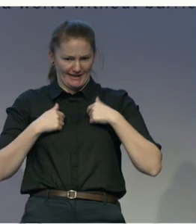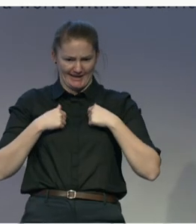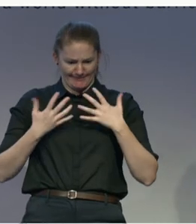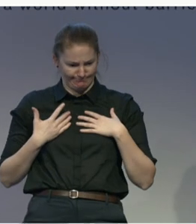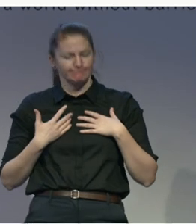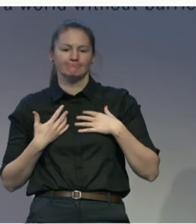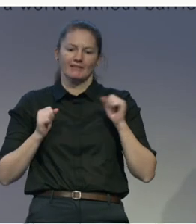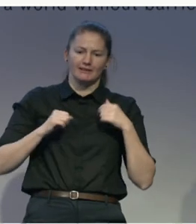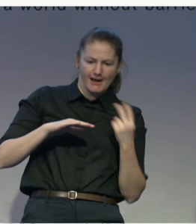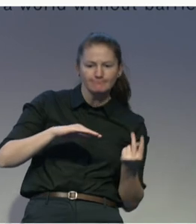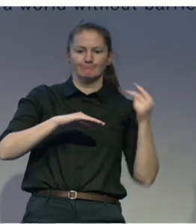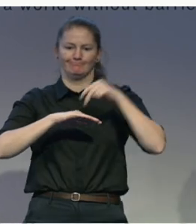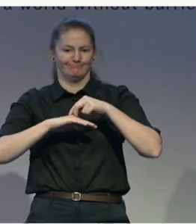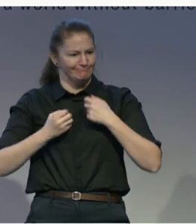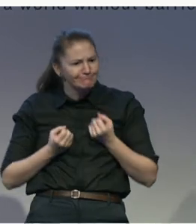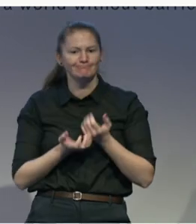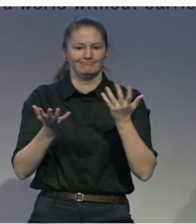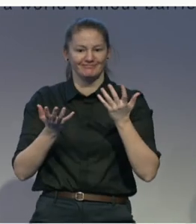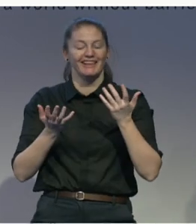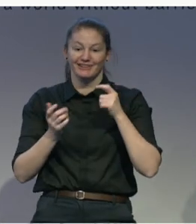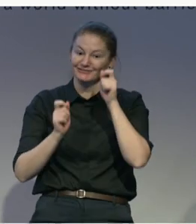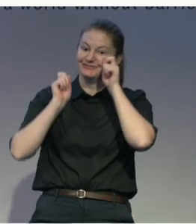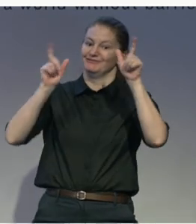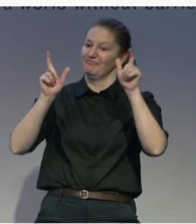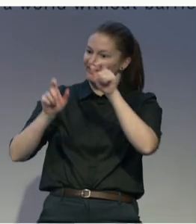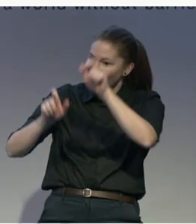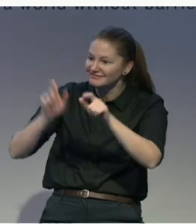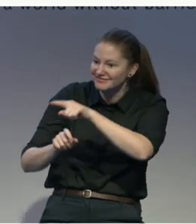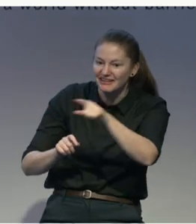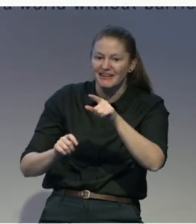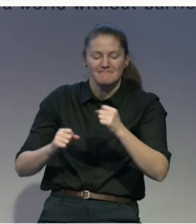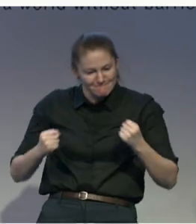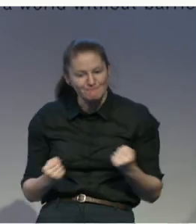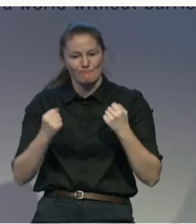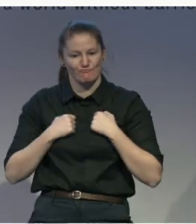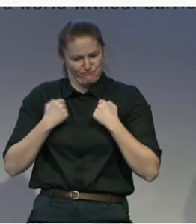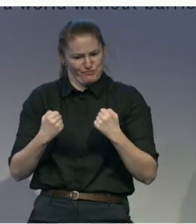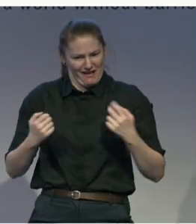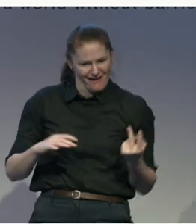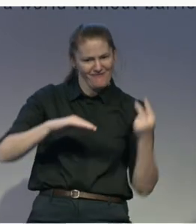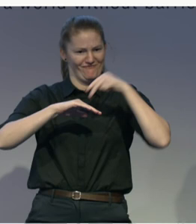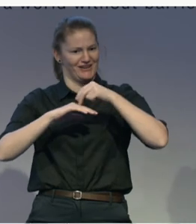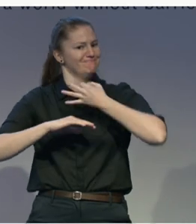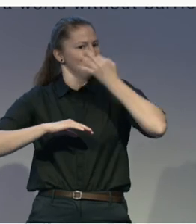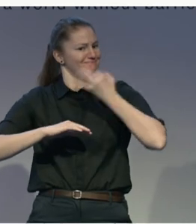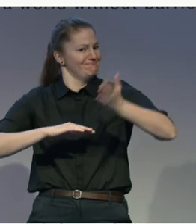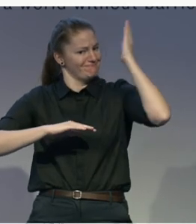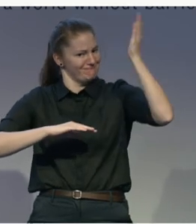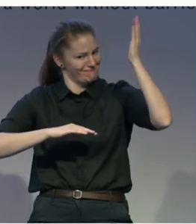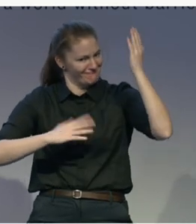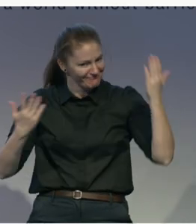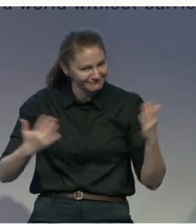up on stage. And the effect is that voice, not only from being on stage, but the effect is that voices are being heard on Capitol